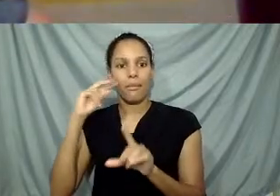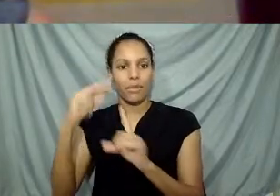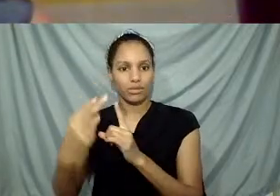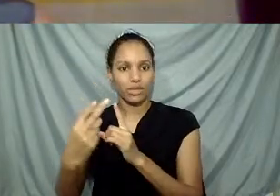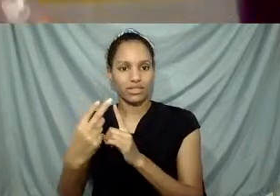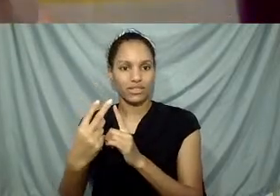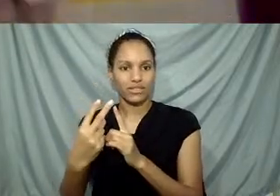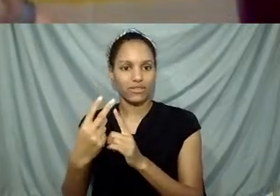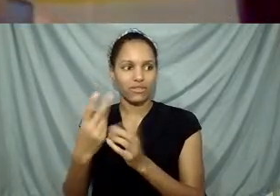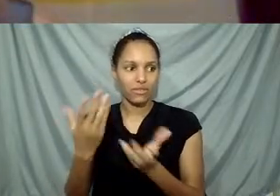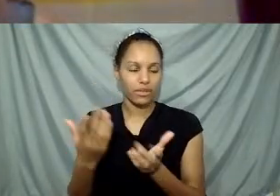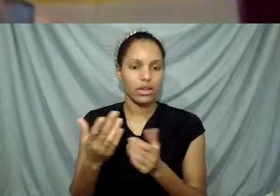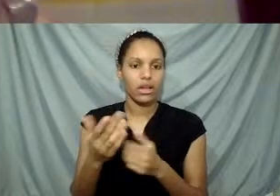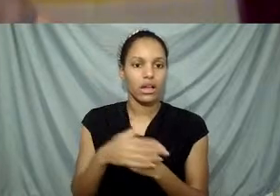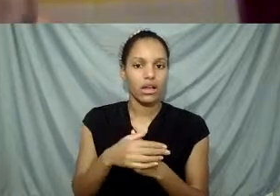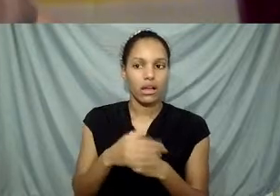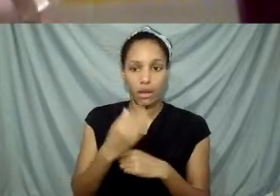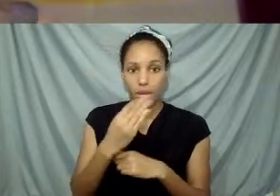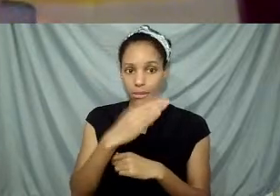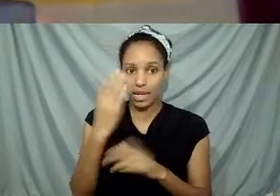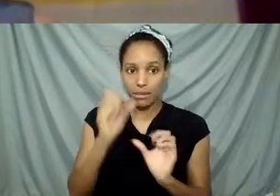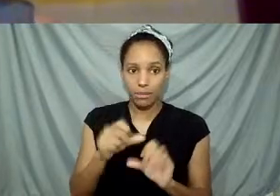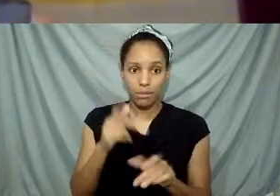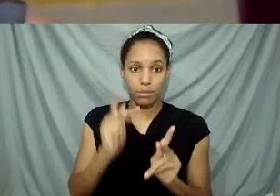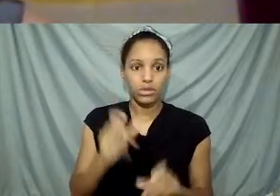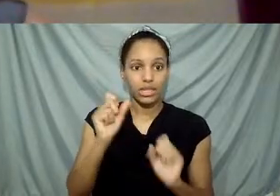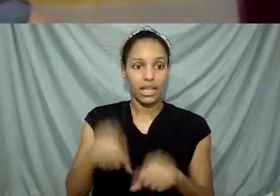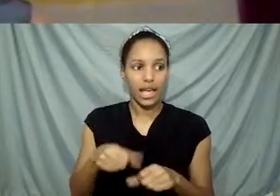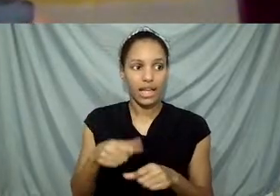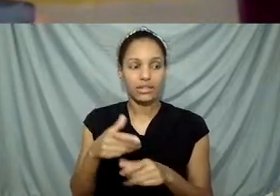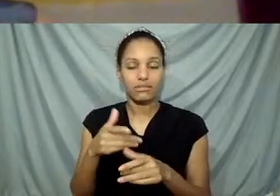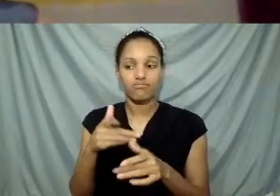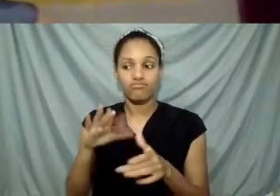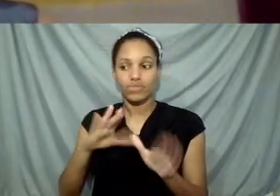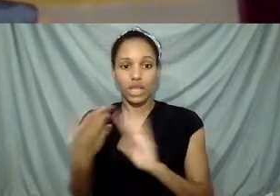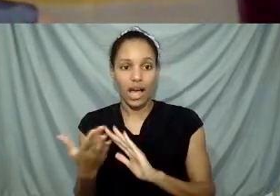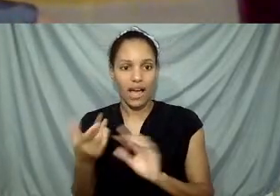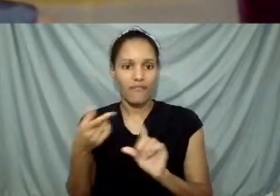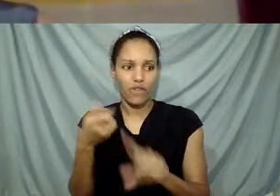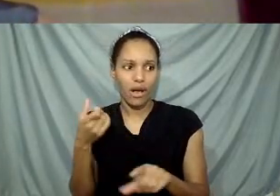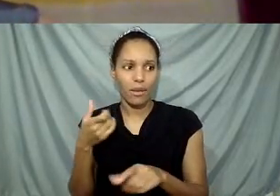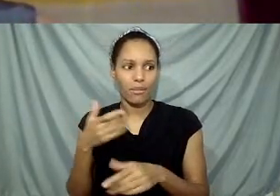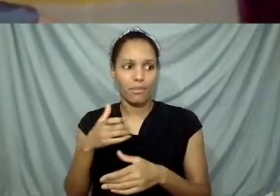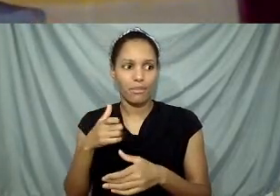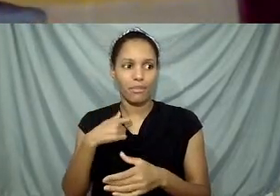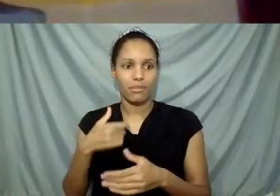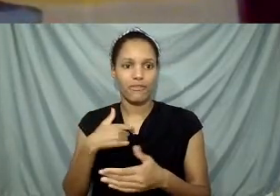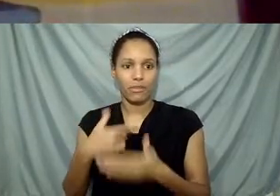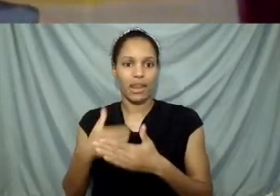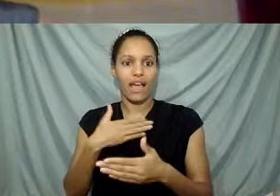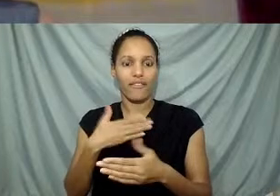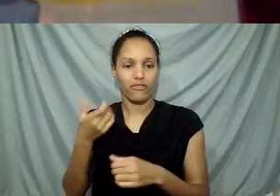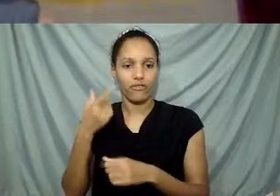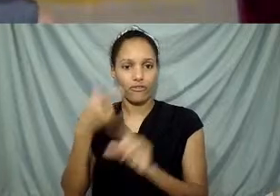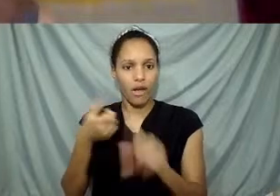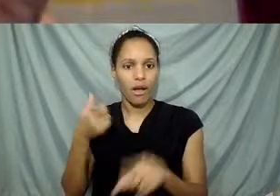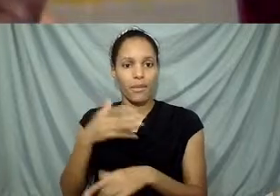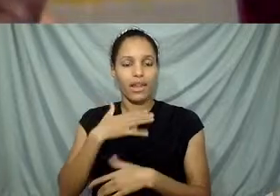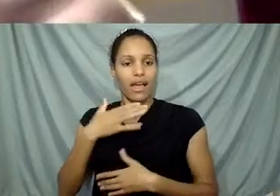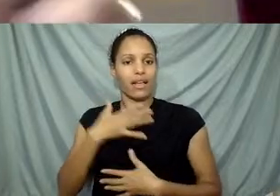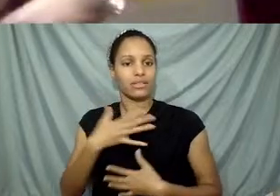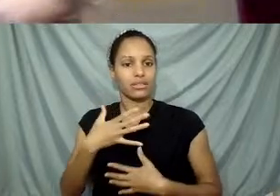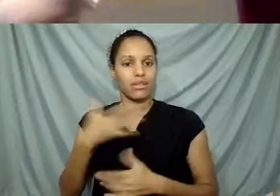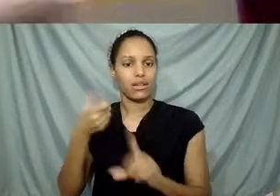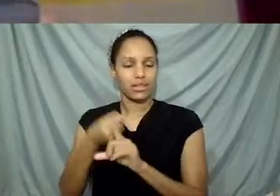from they're 3 to 4 times more likely to die from an asthma attack than their white counterparts. So